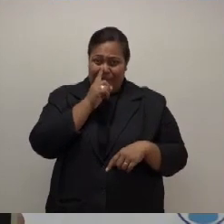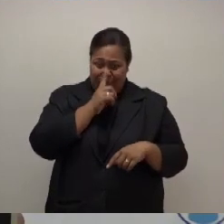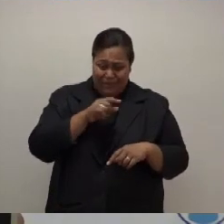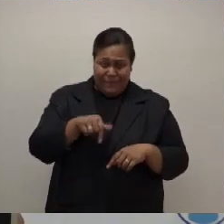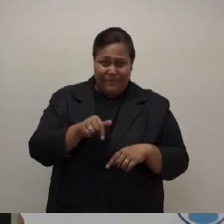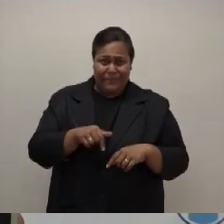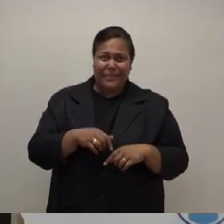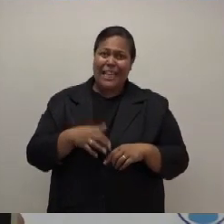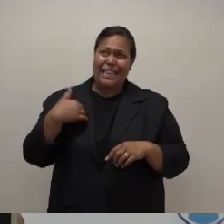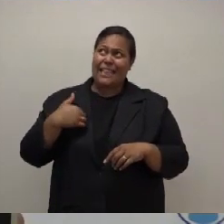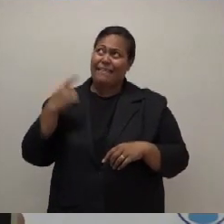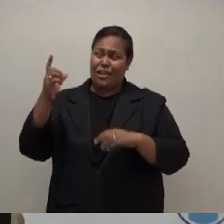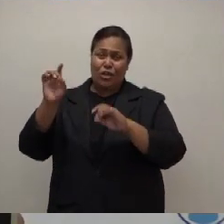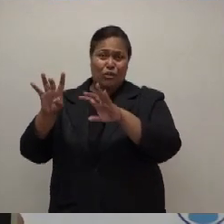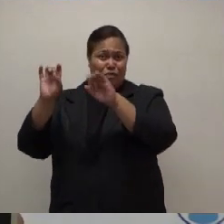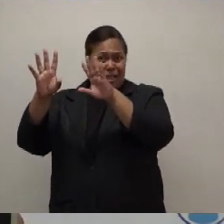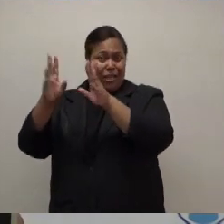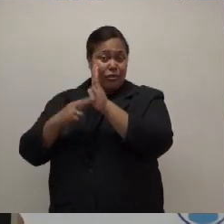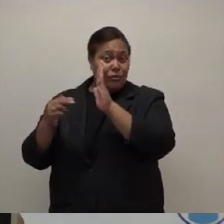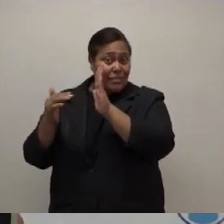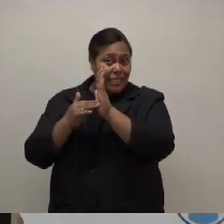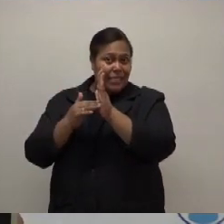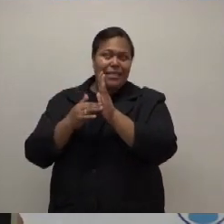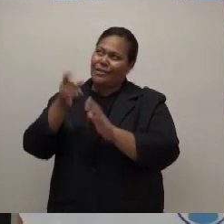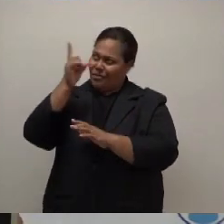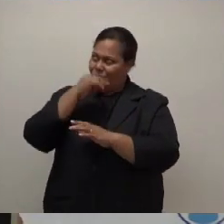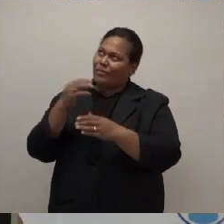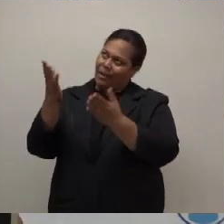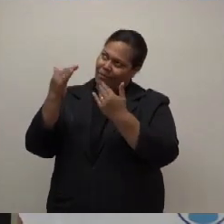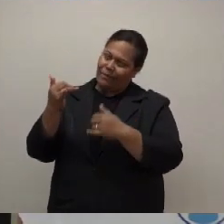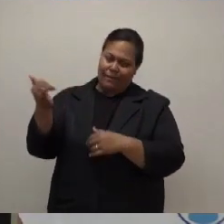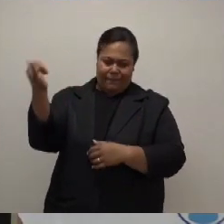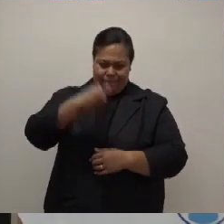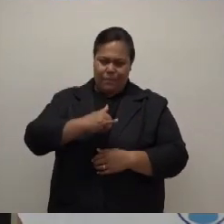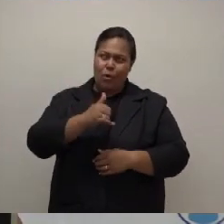holders currently in Australia and New Zealand to return home to Fiji.